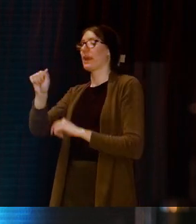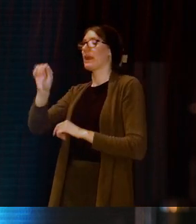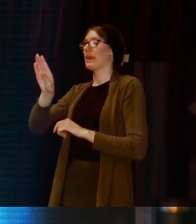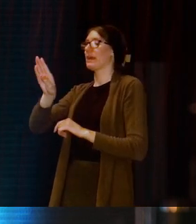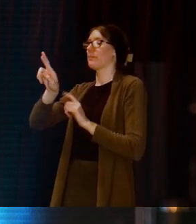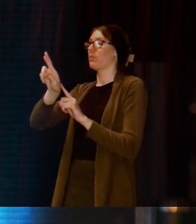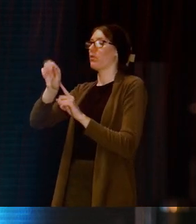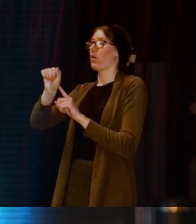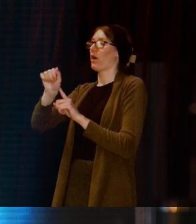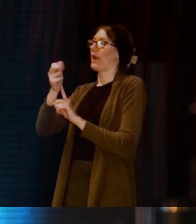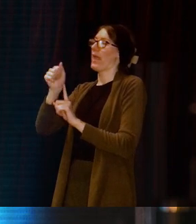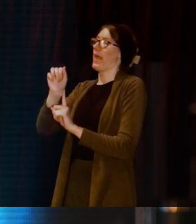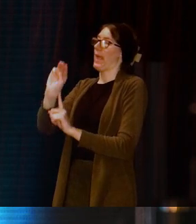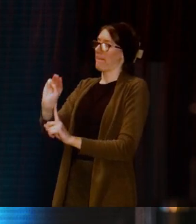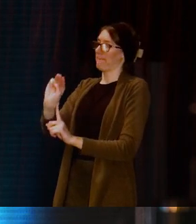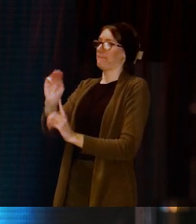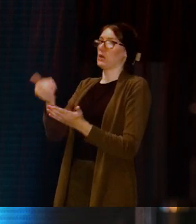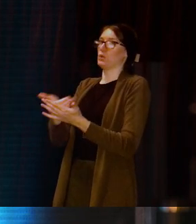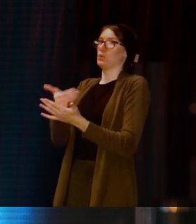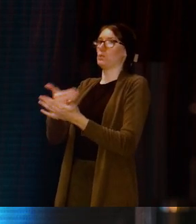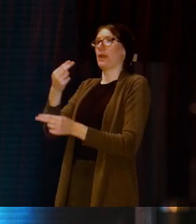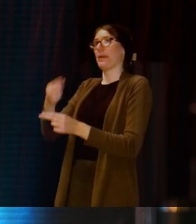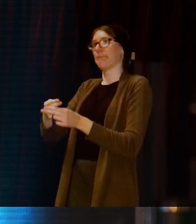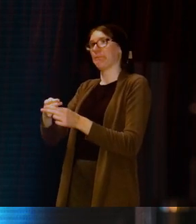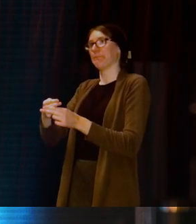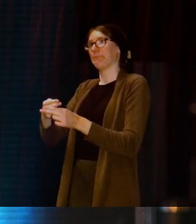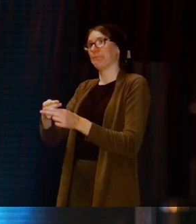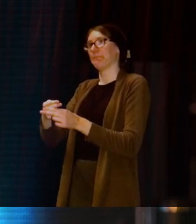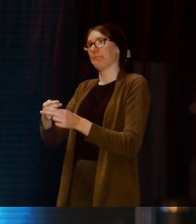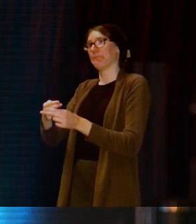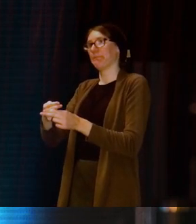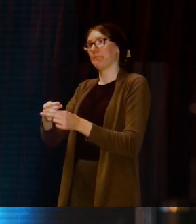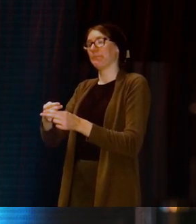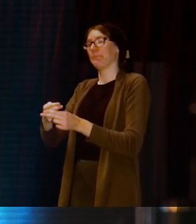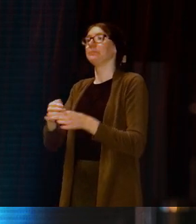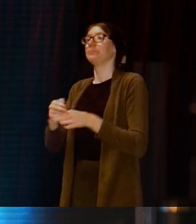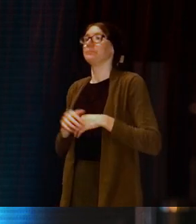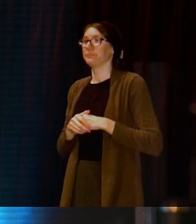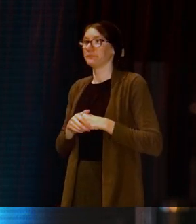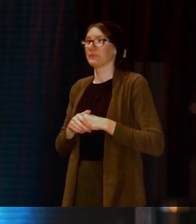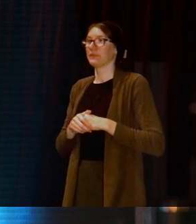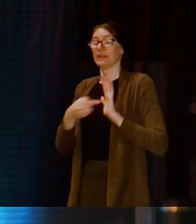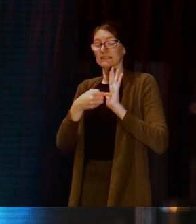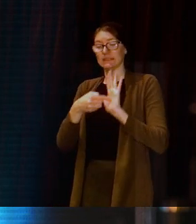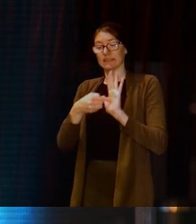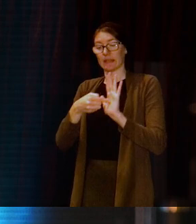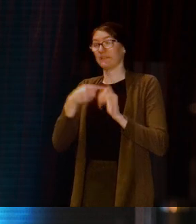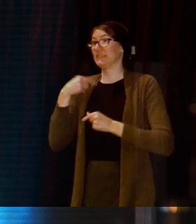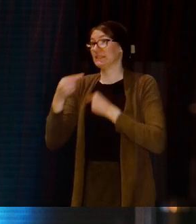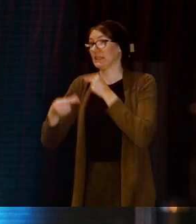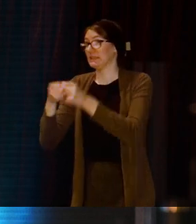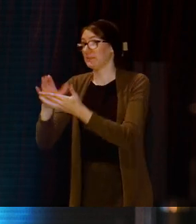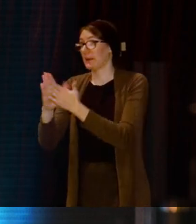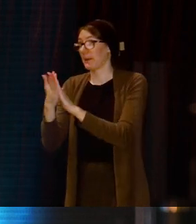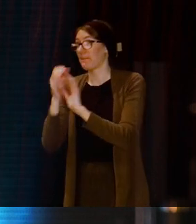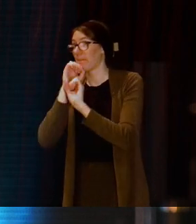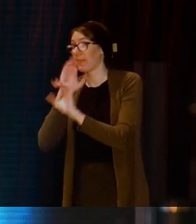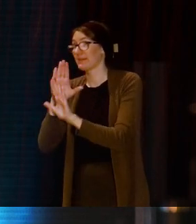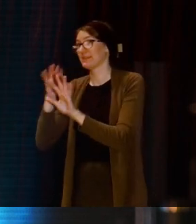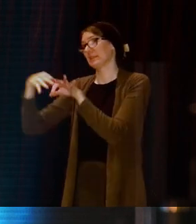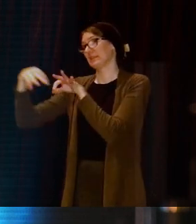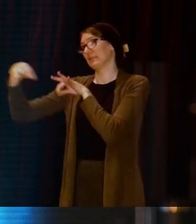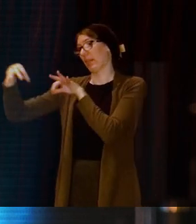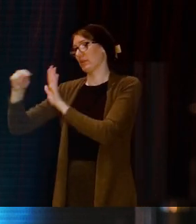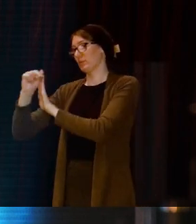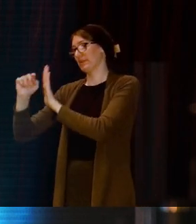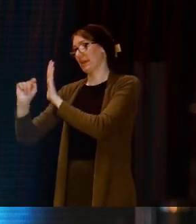this. The ultimate sign of a descendant to be a blessing actually gets explained to us in the New Testament,